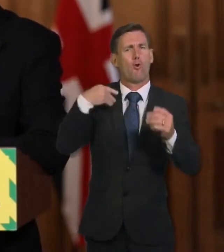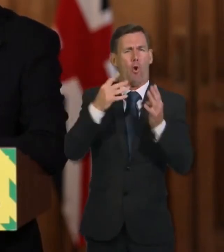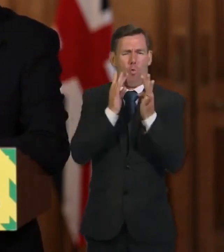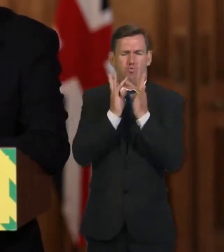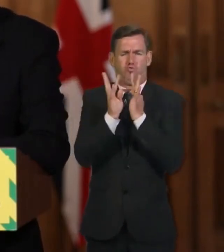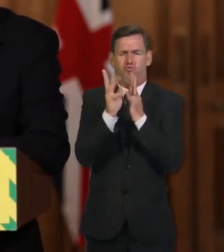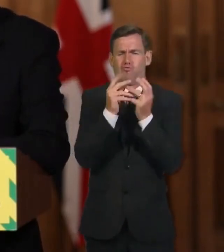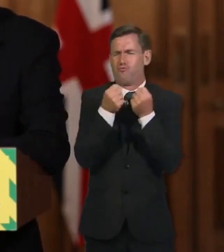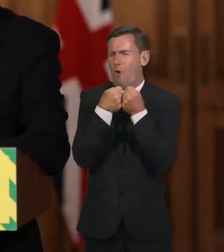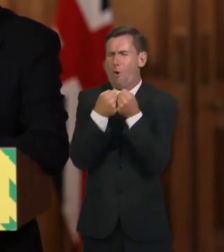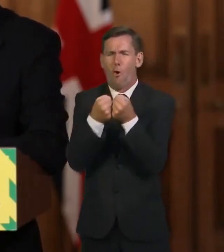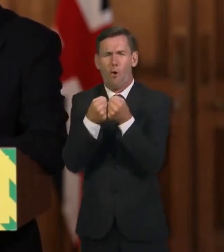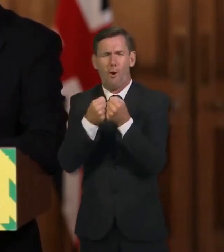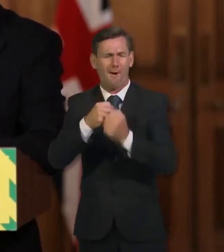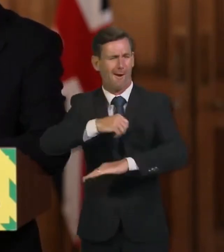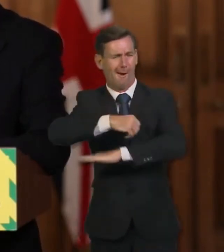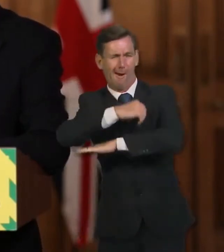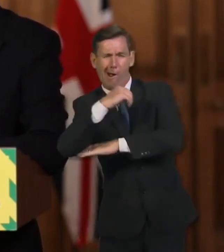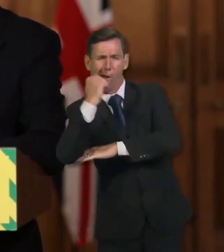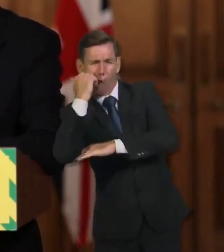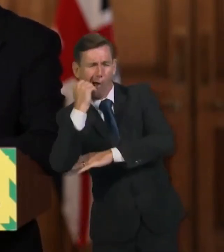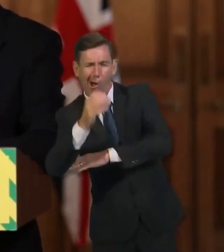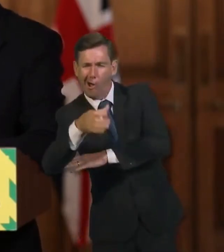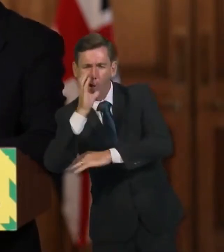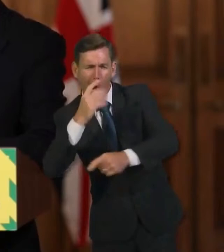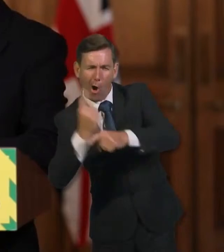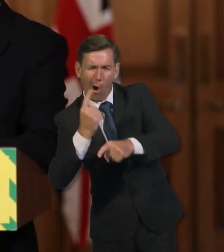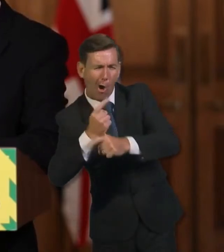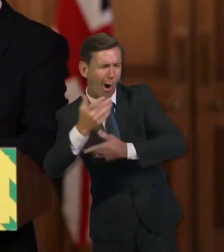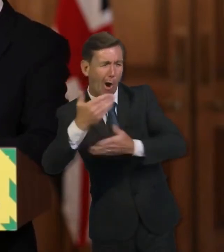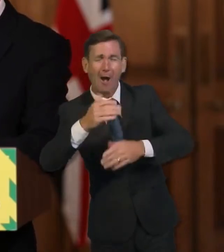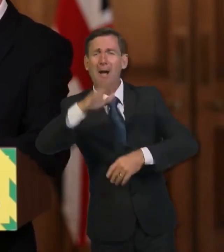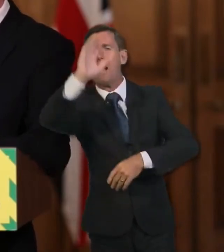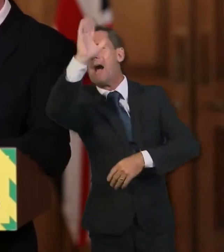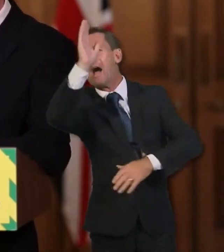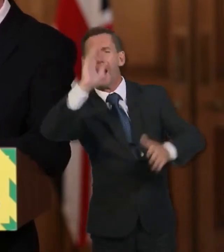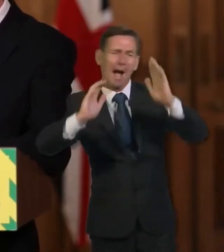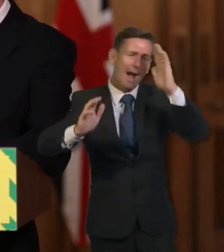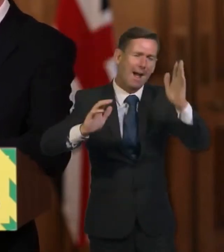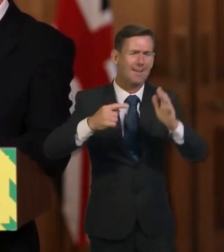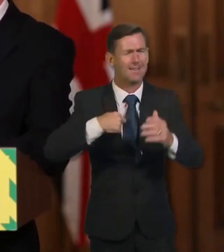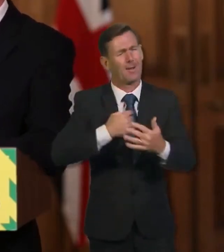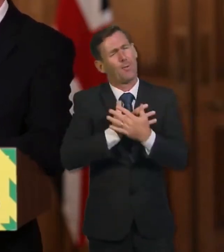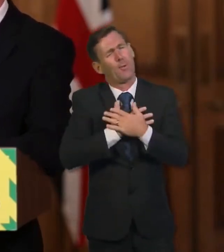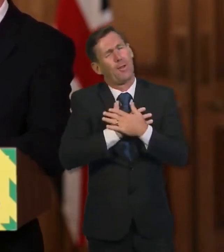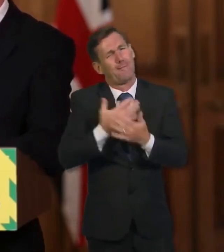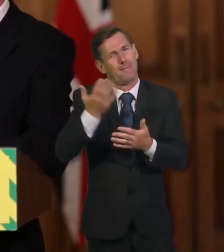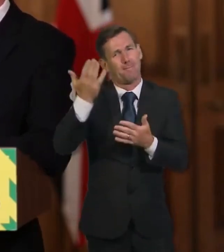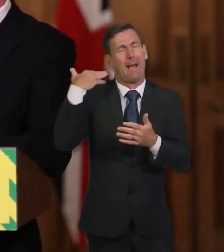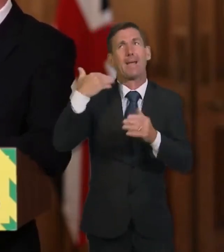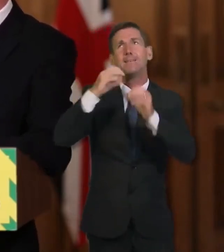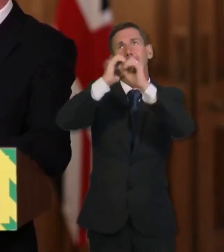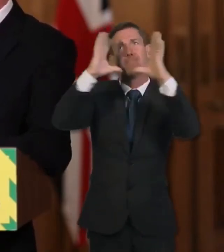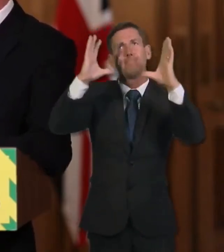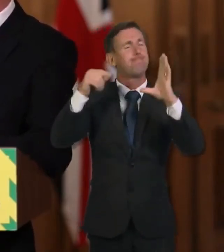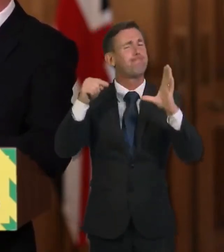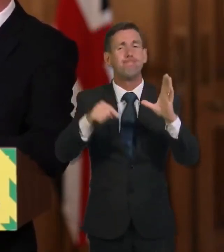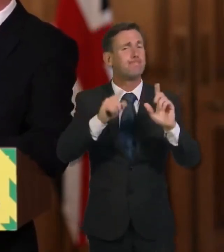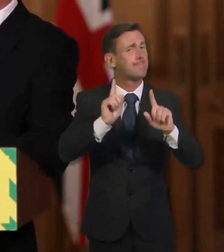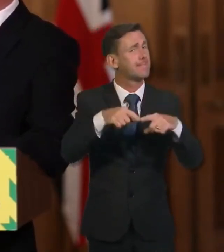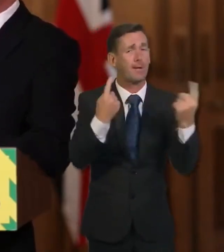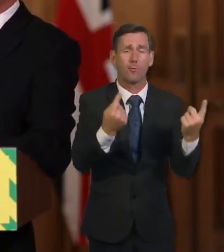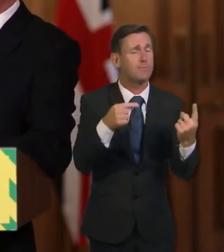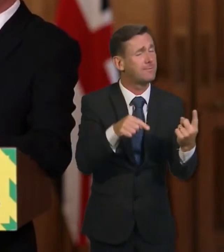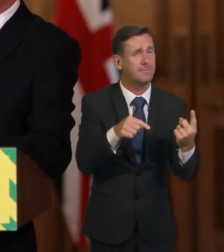know, people can shout and all those other things. The judgment we've taken with this and with swimming pools and elsewhere is that it's